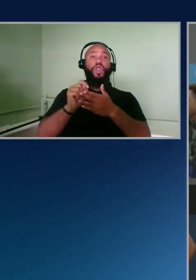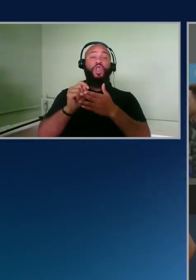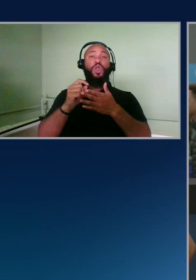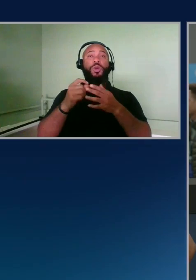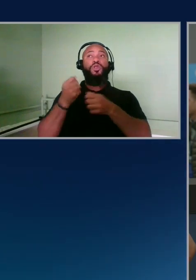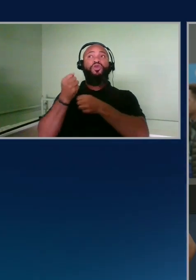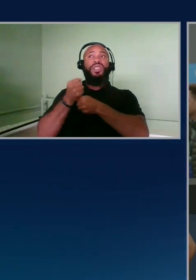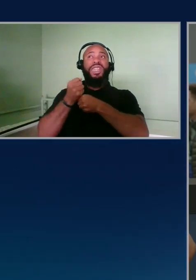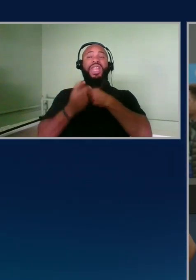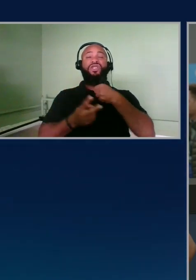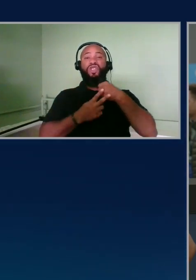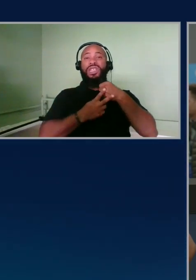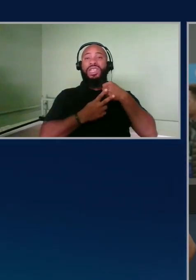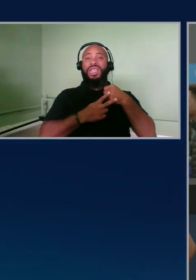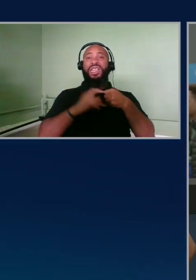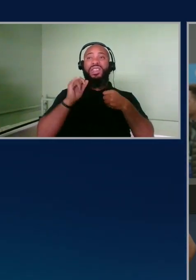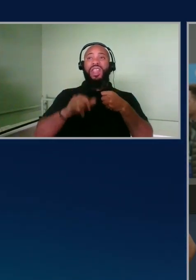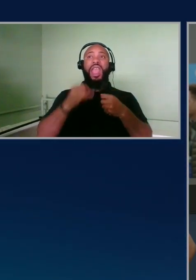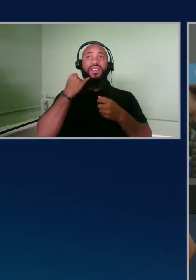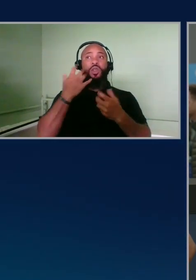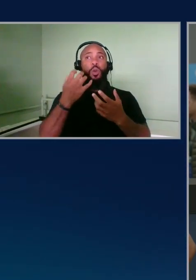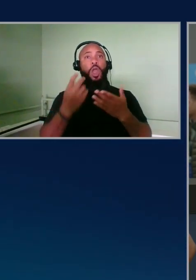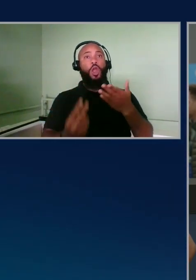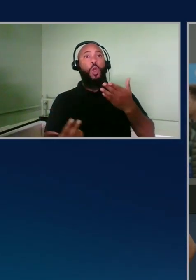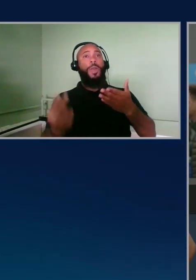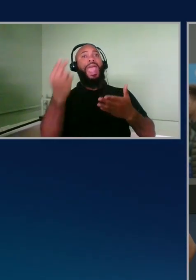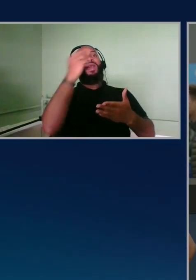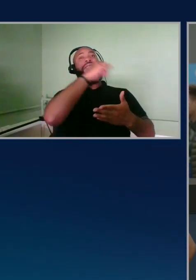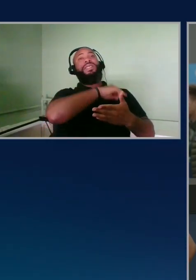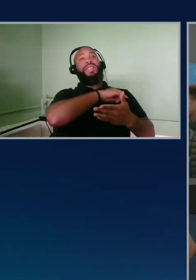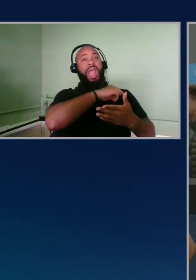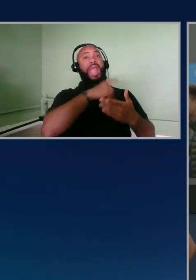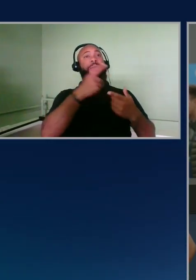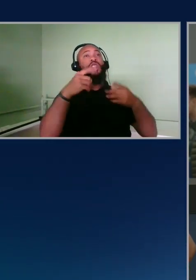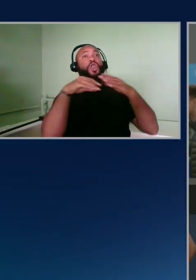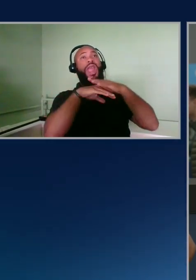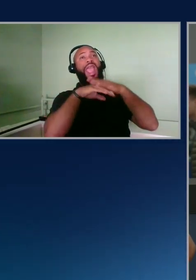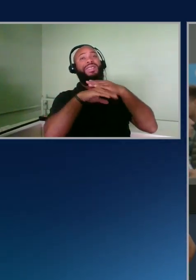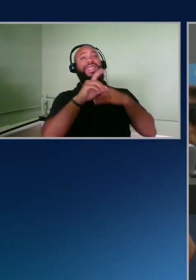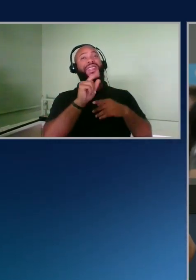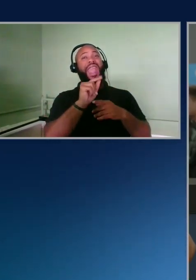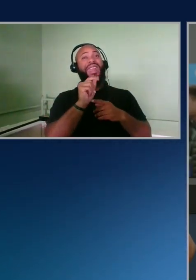you're doing infrequently accessing that data for the queries, then parking on S3 makes